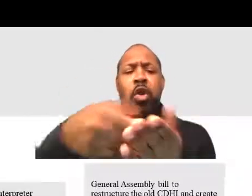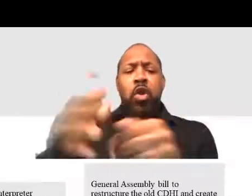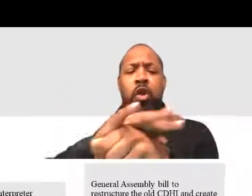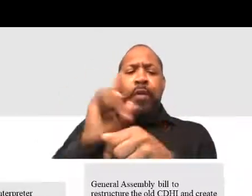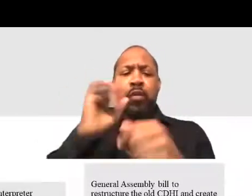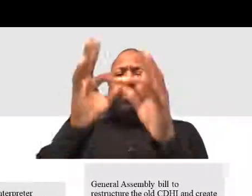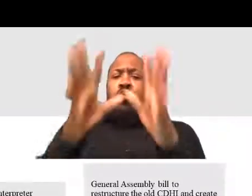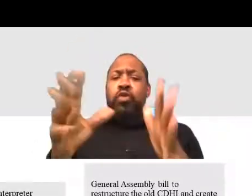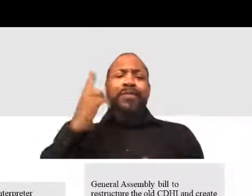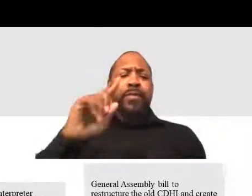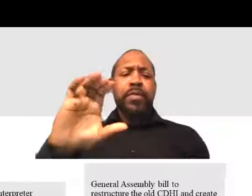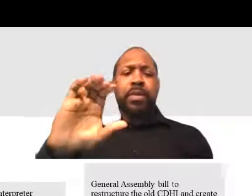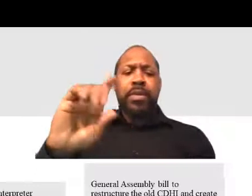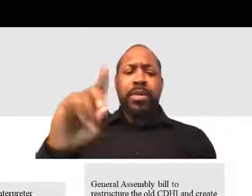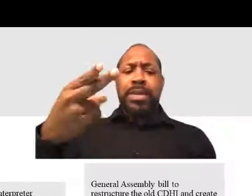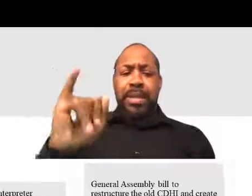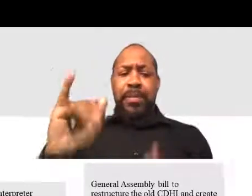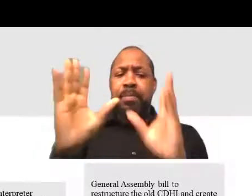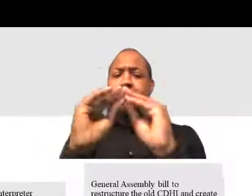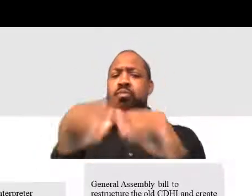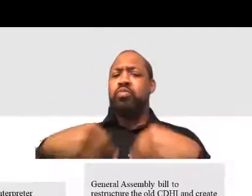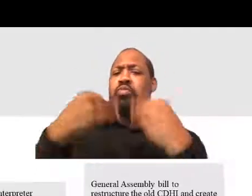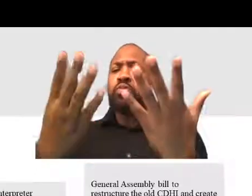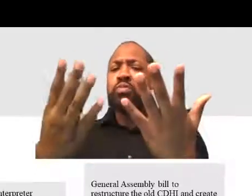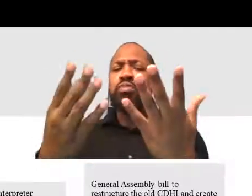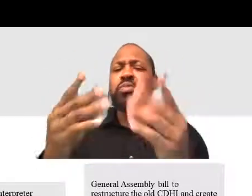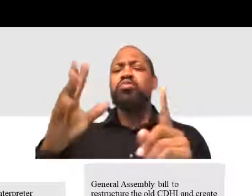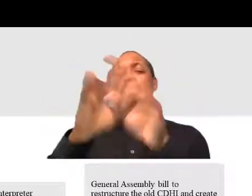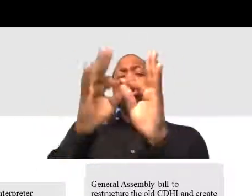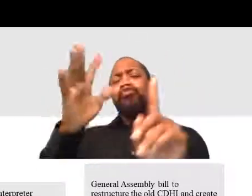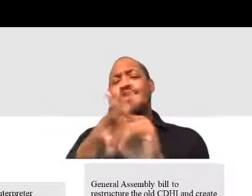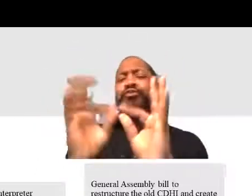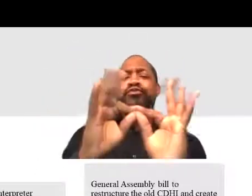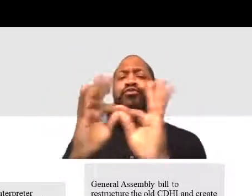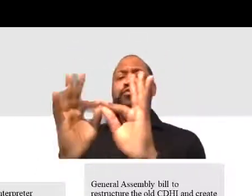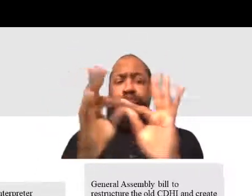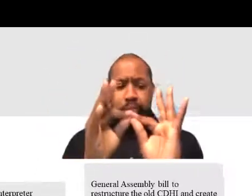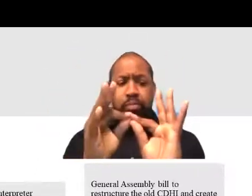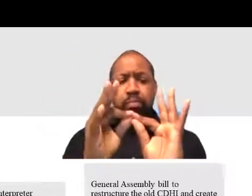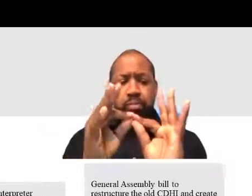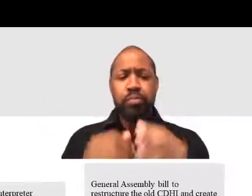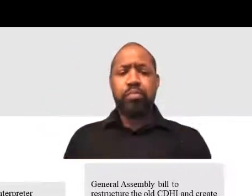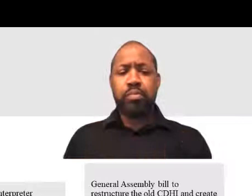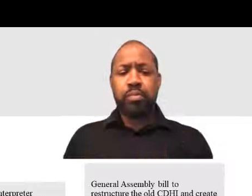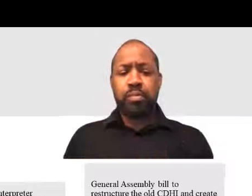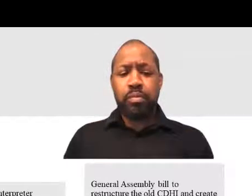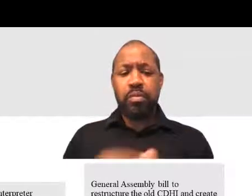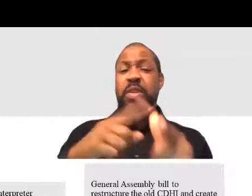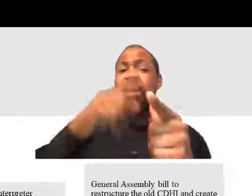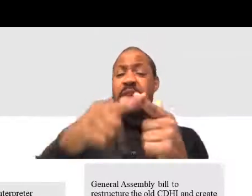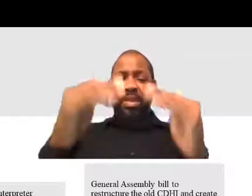for interpreters at CDHH meetings, but it was called CDHI at the time.